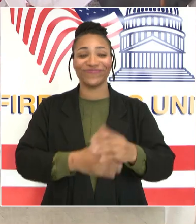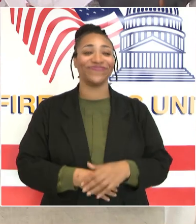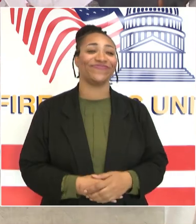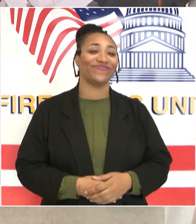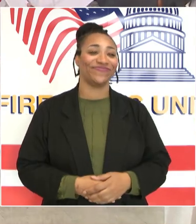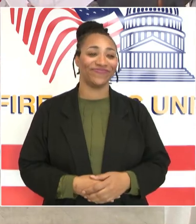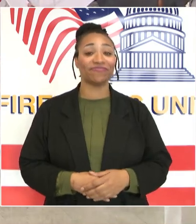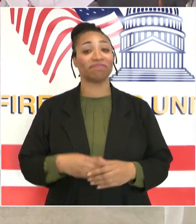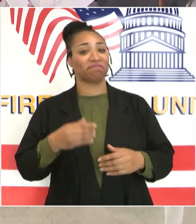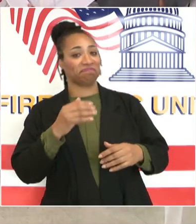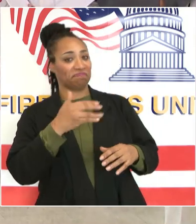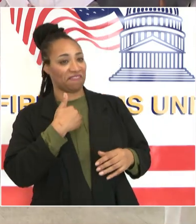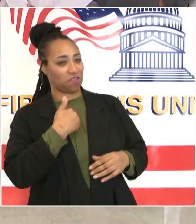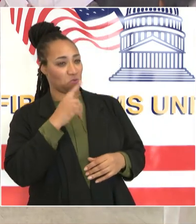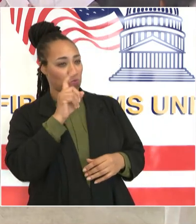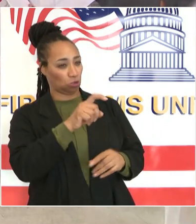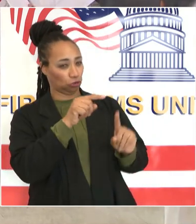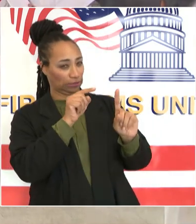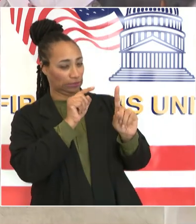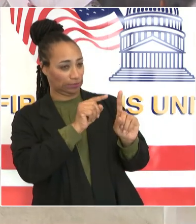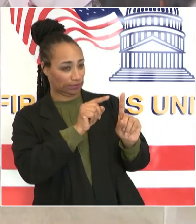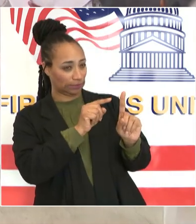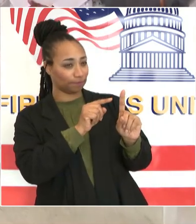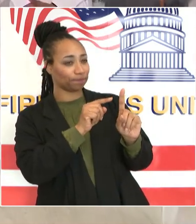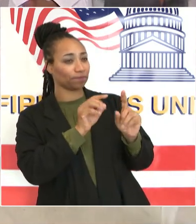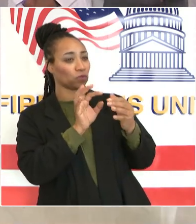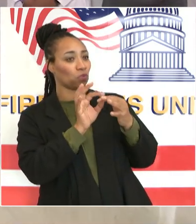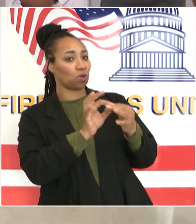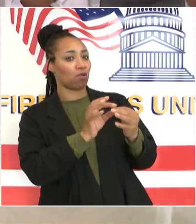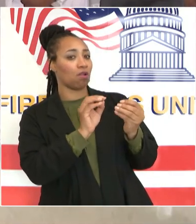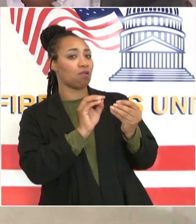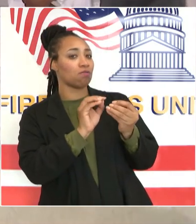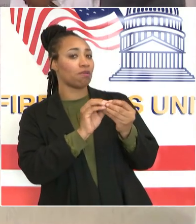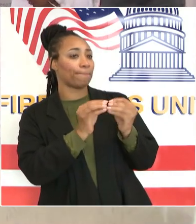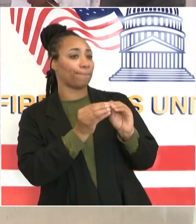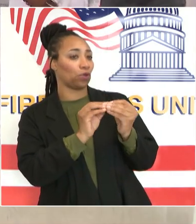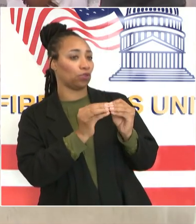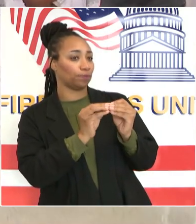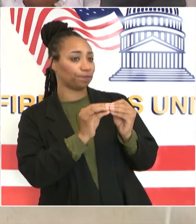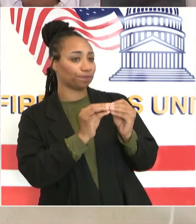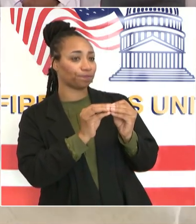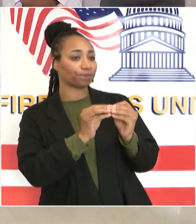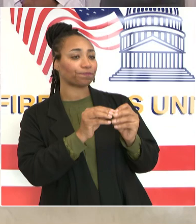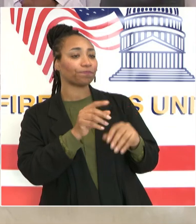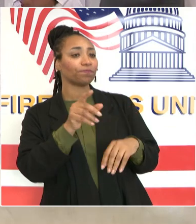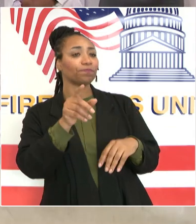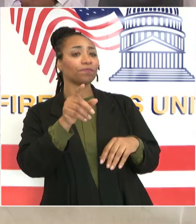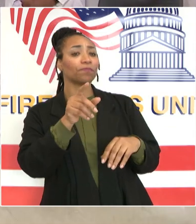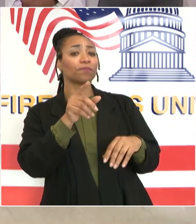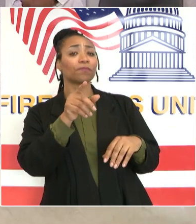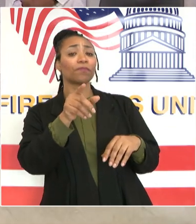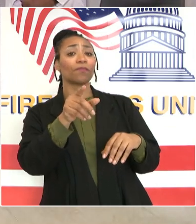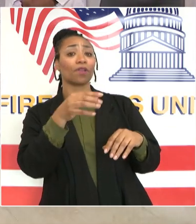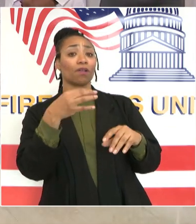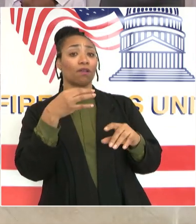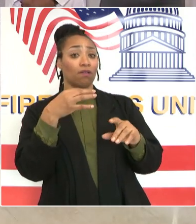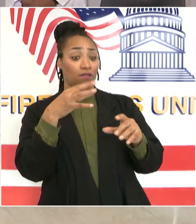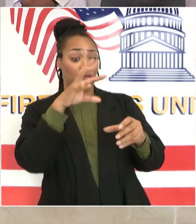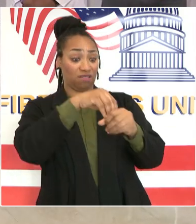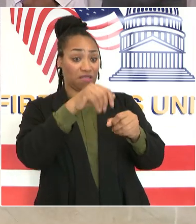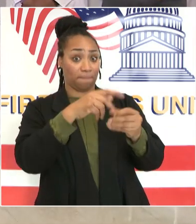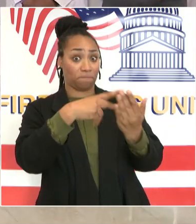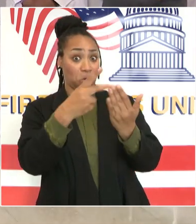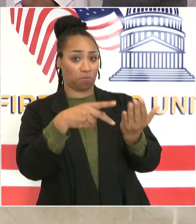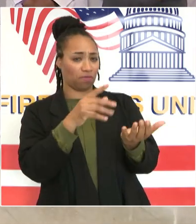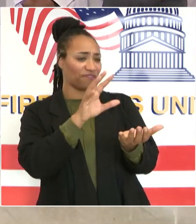here. First off, just on the numbers, I know you guys said 50 to 75 can go through this program. Can you speak to how many paramedics we